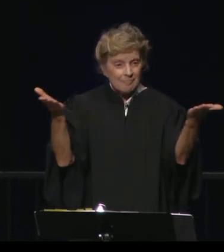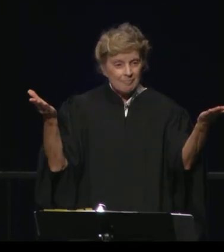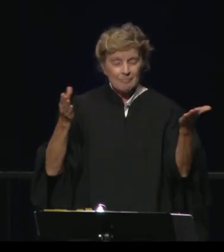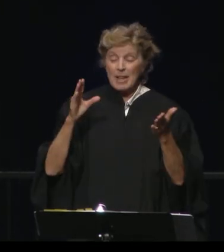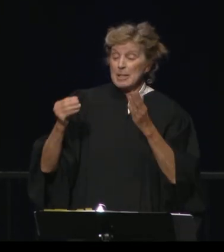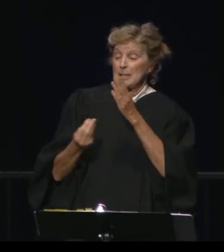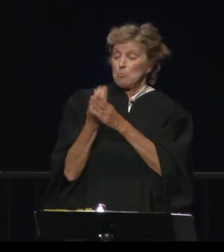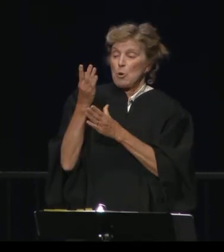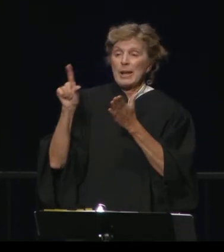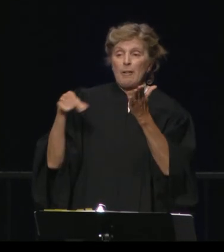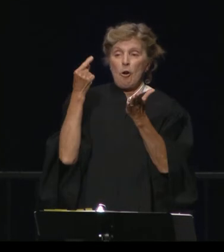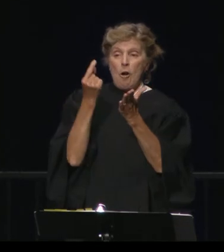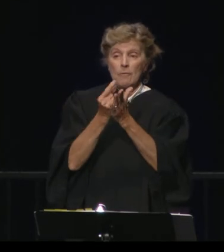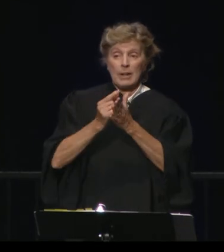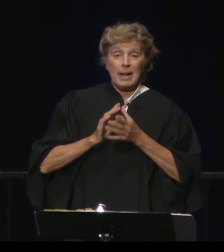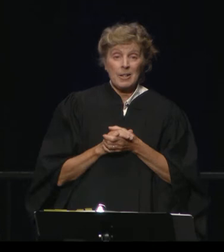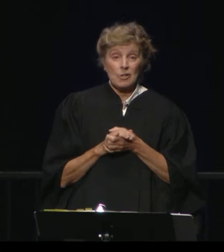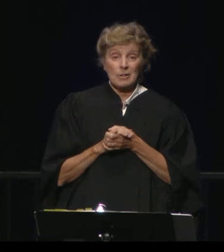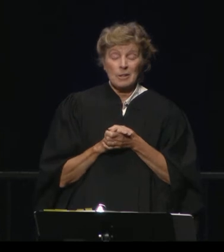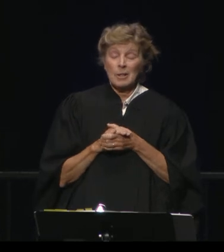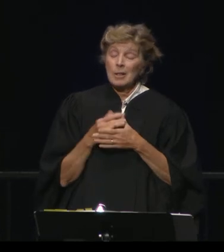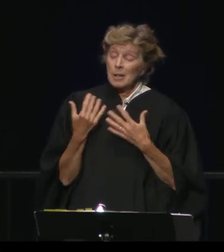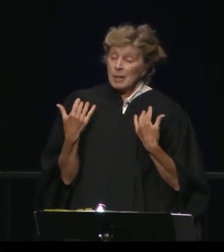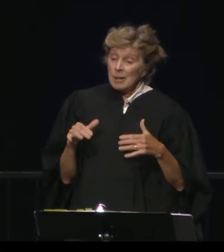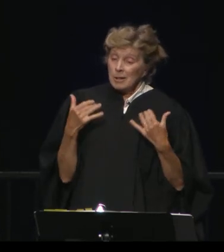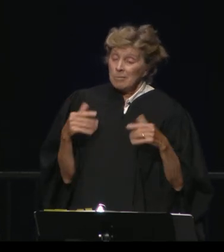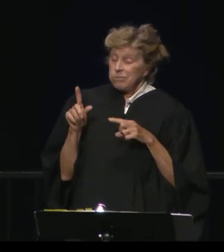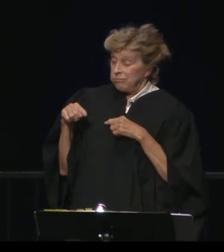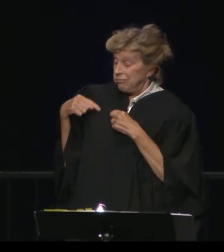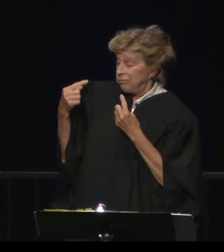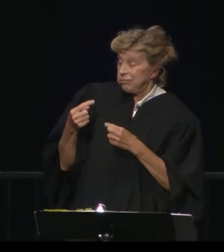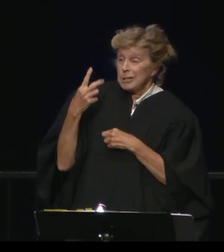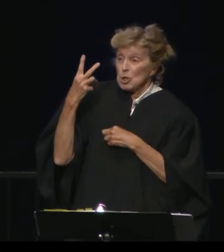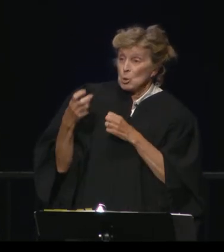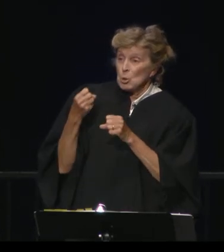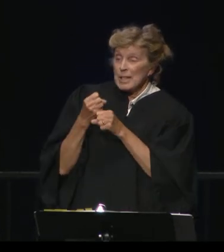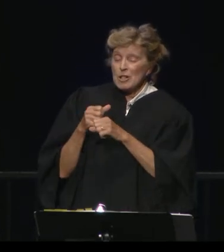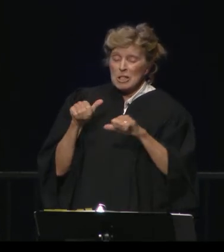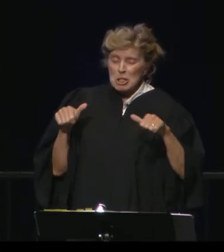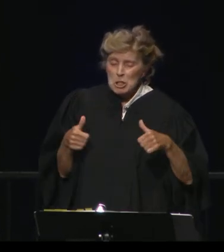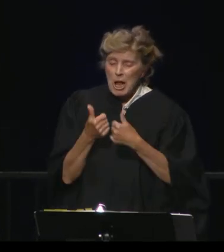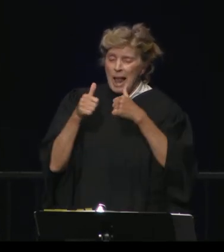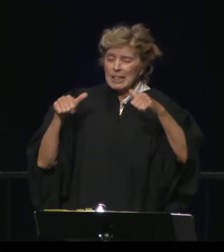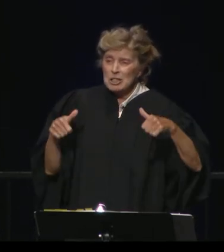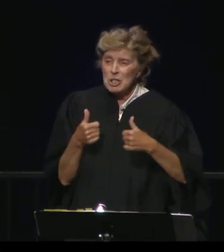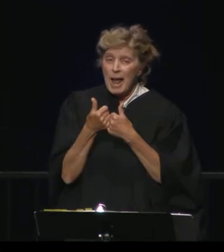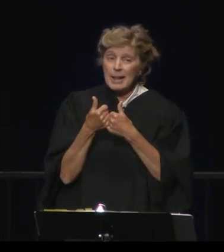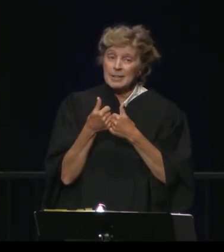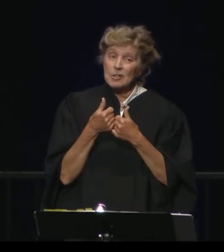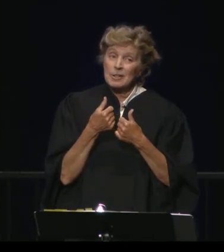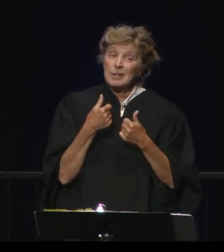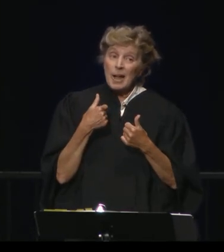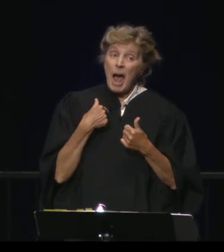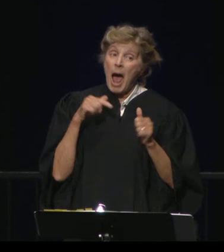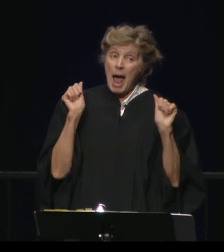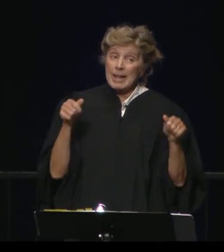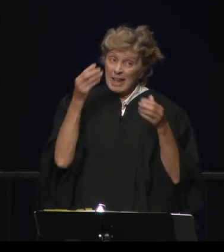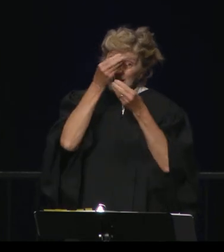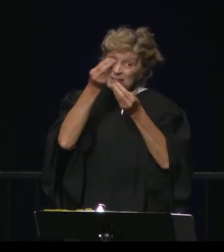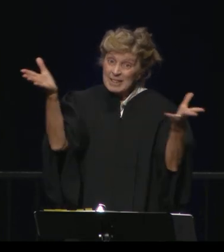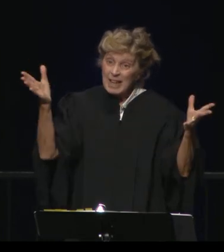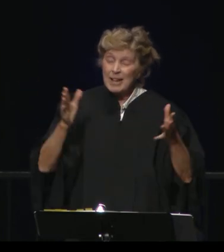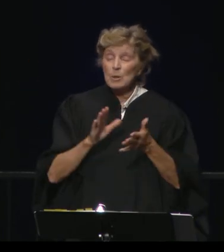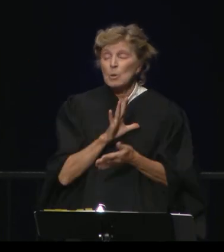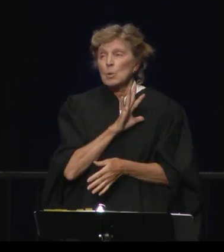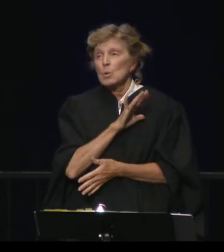convocation. After the challenges of the past 2 years, I think I speak for all of us when I say that it is nice to be